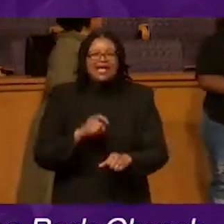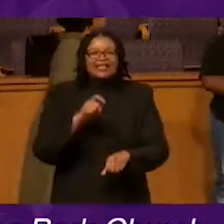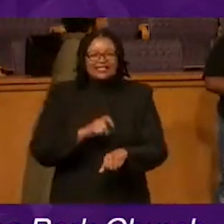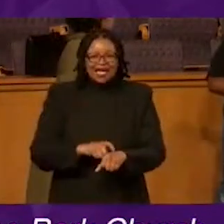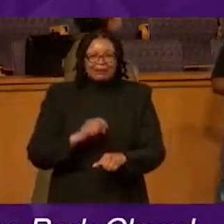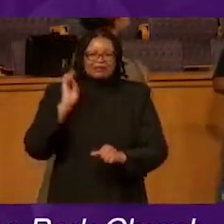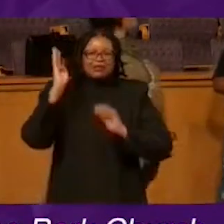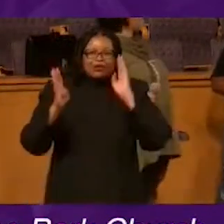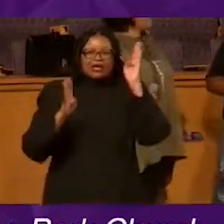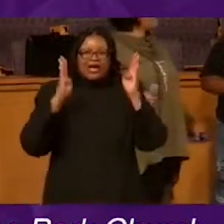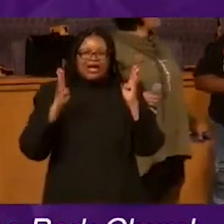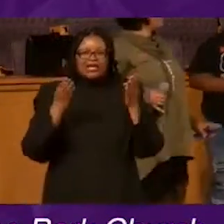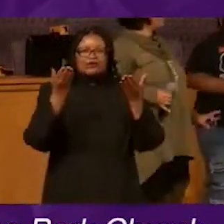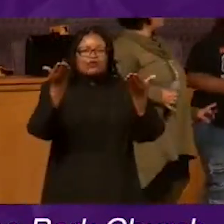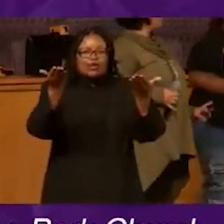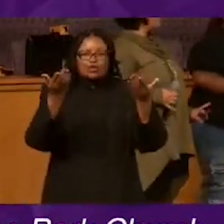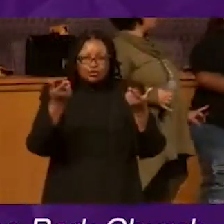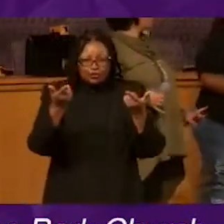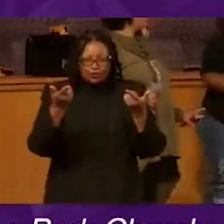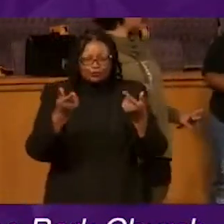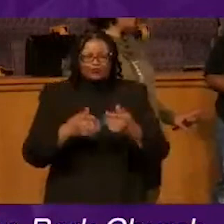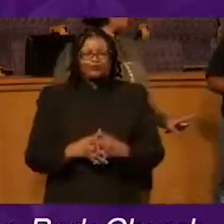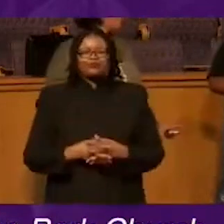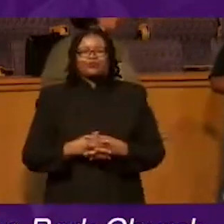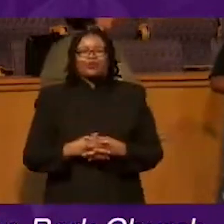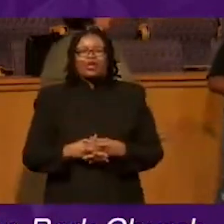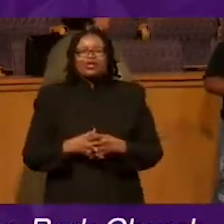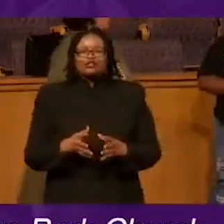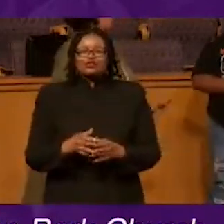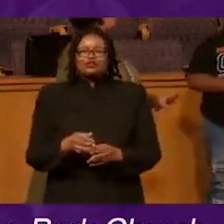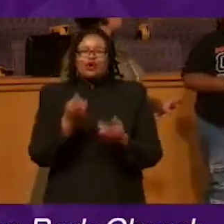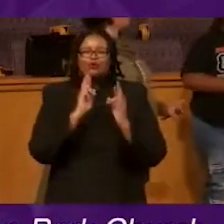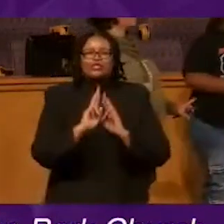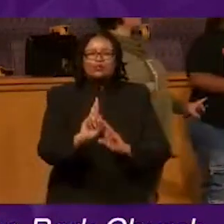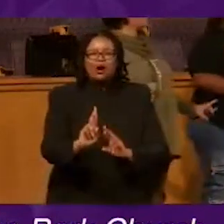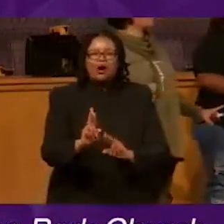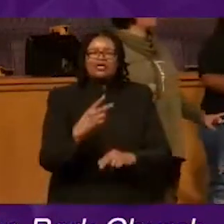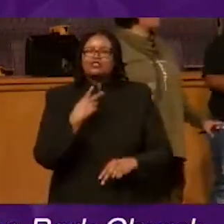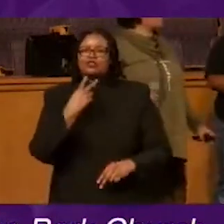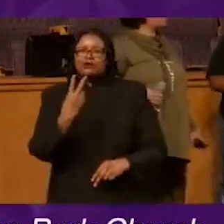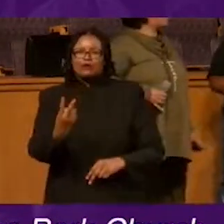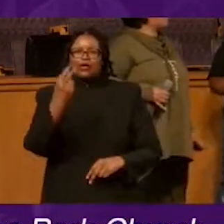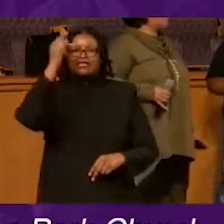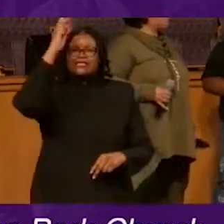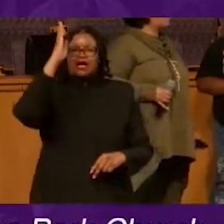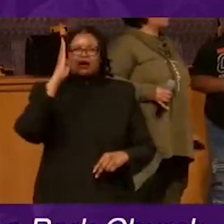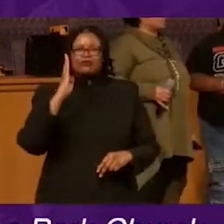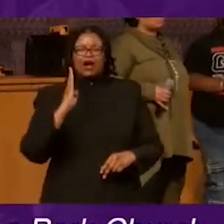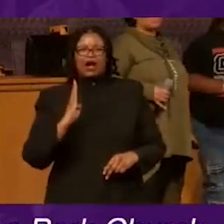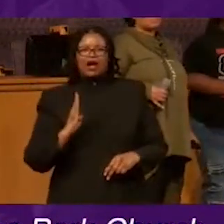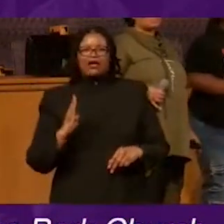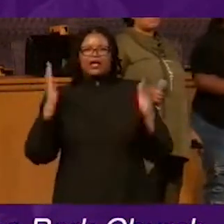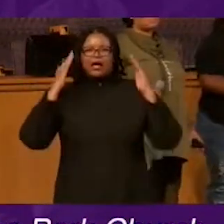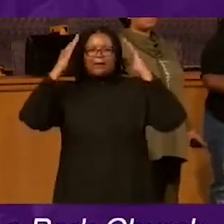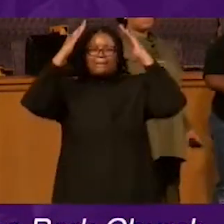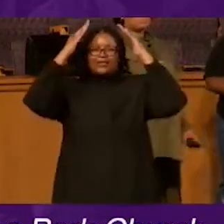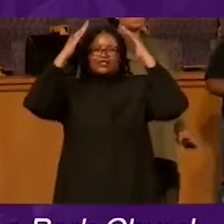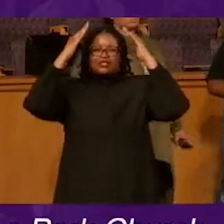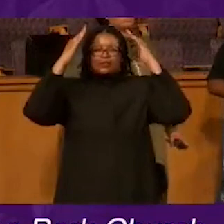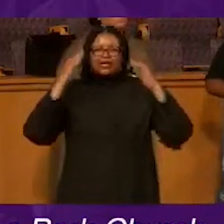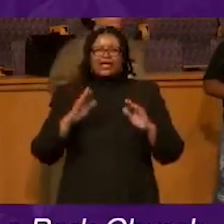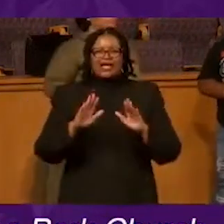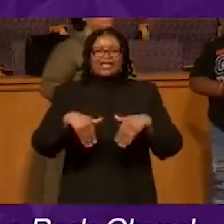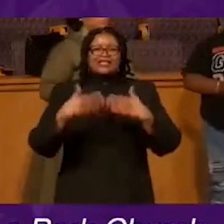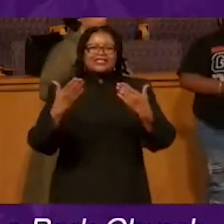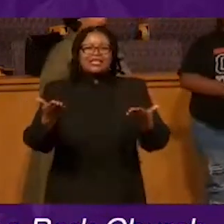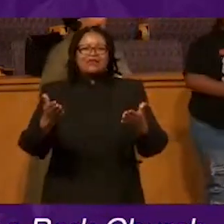you. This moment has been created for you to respond to the voice of God. And Bishop has already